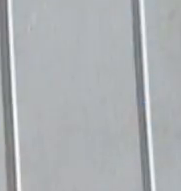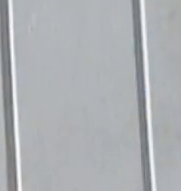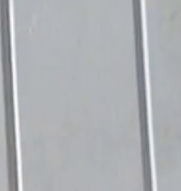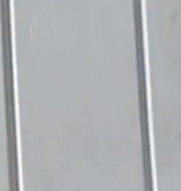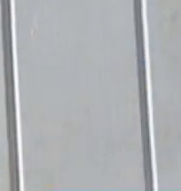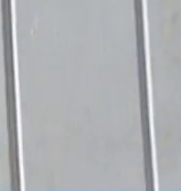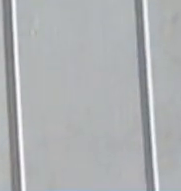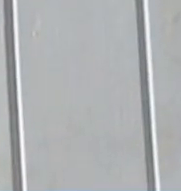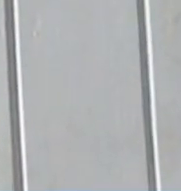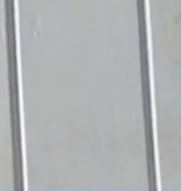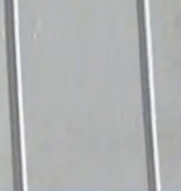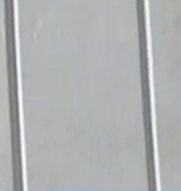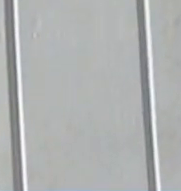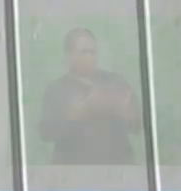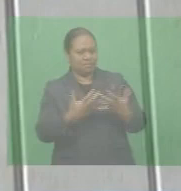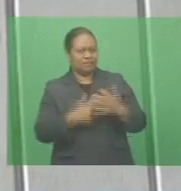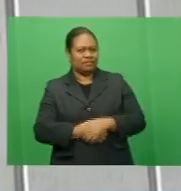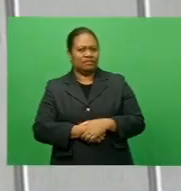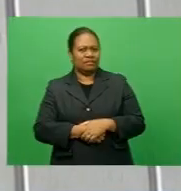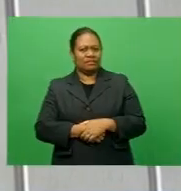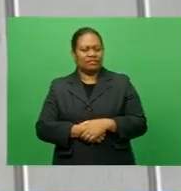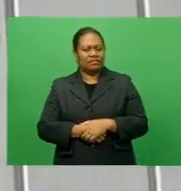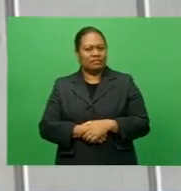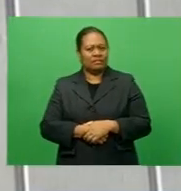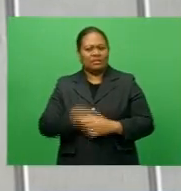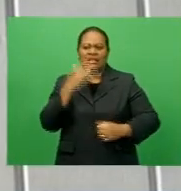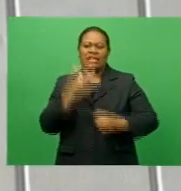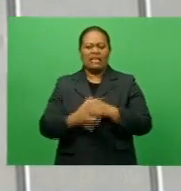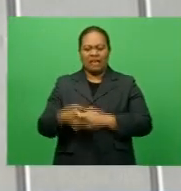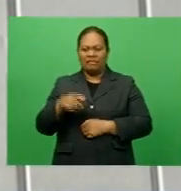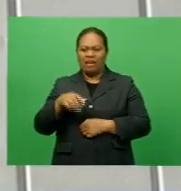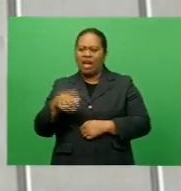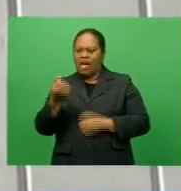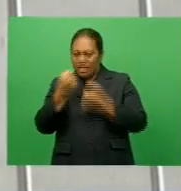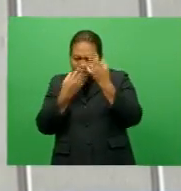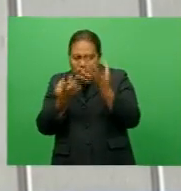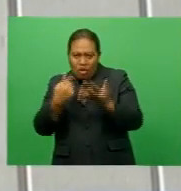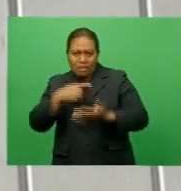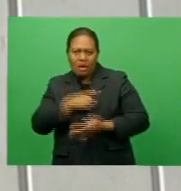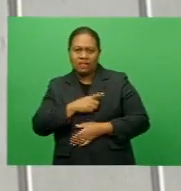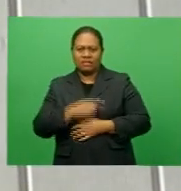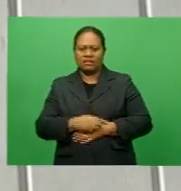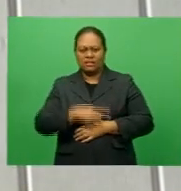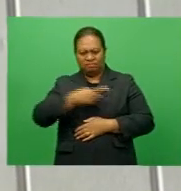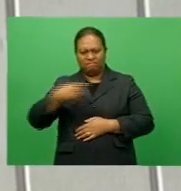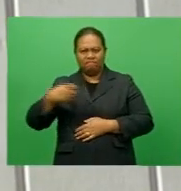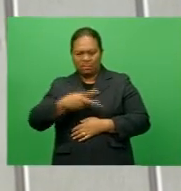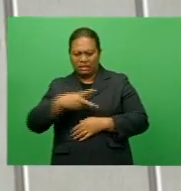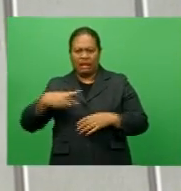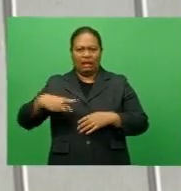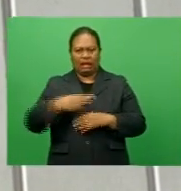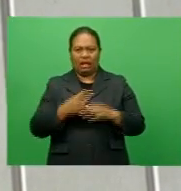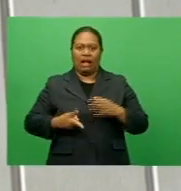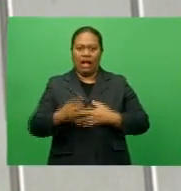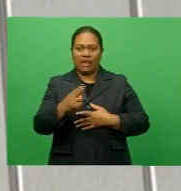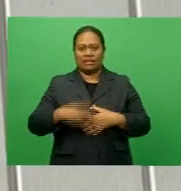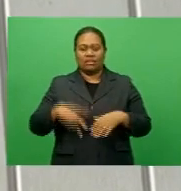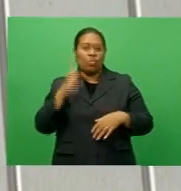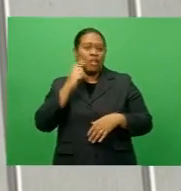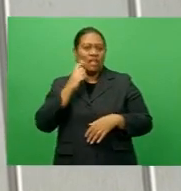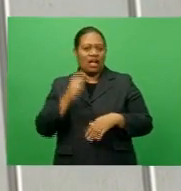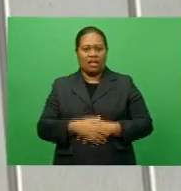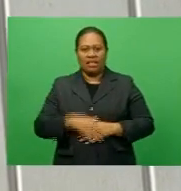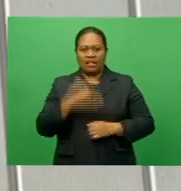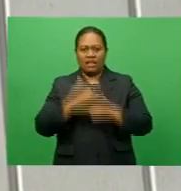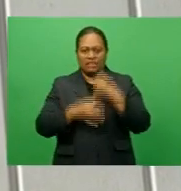Firstly, they should try and notify the residents and at least tell them when will